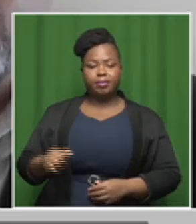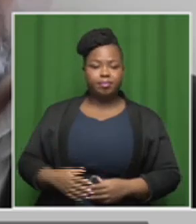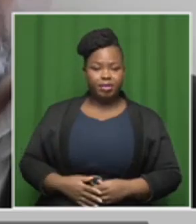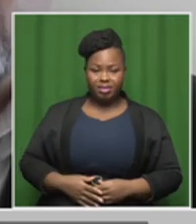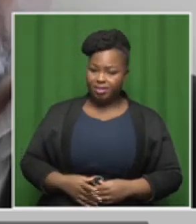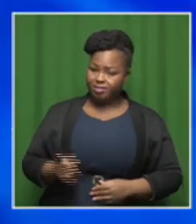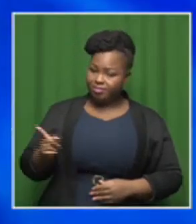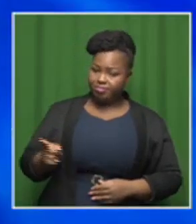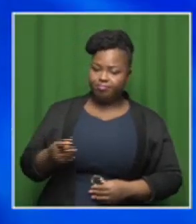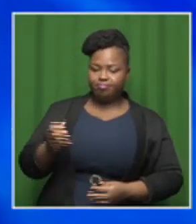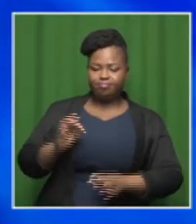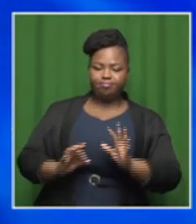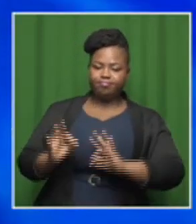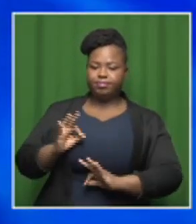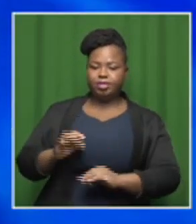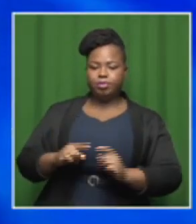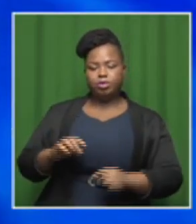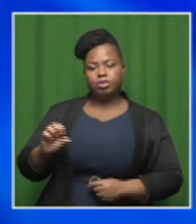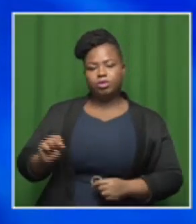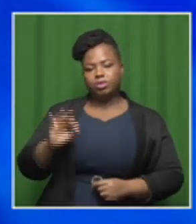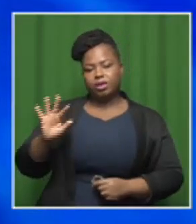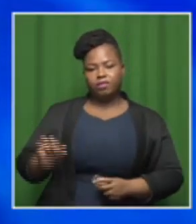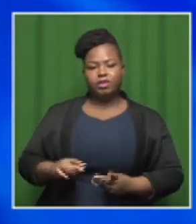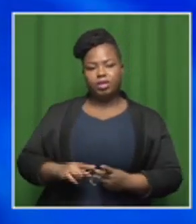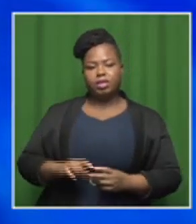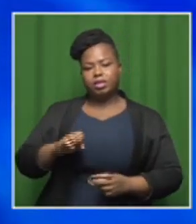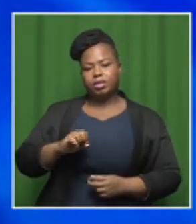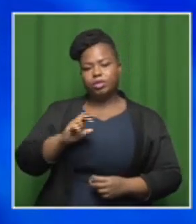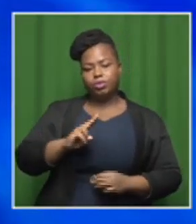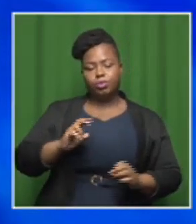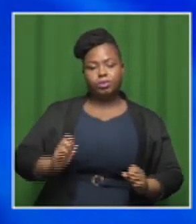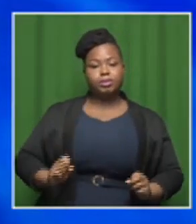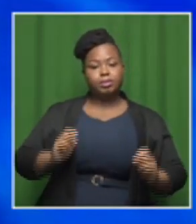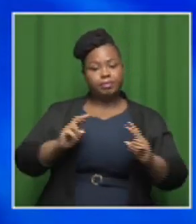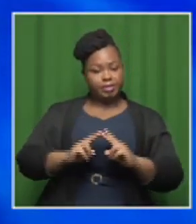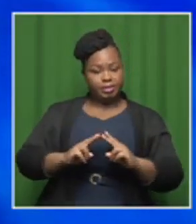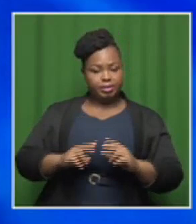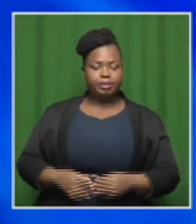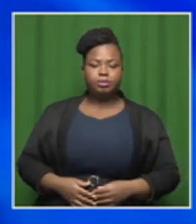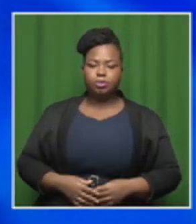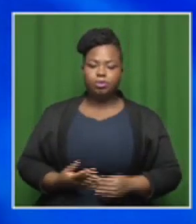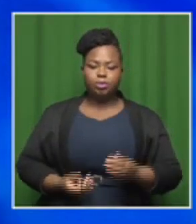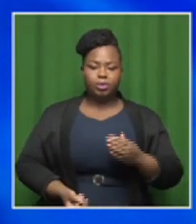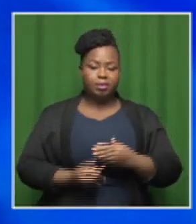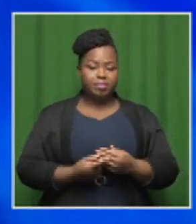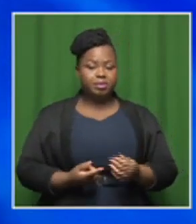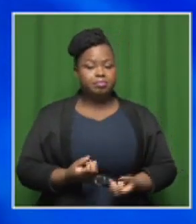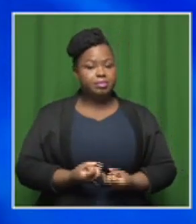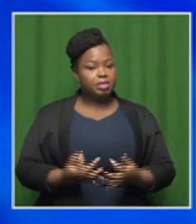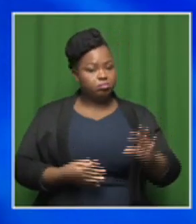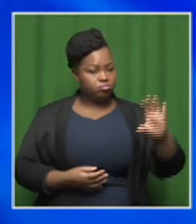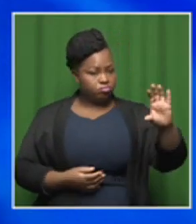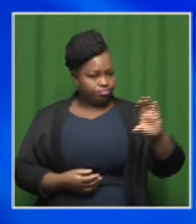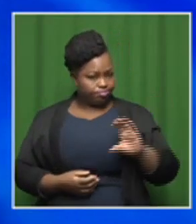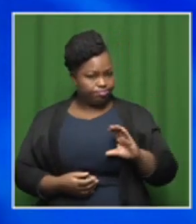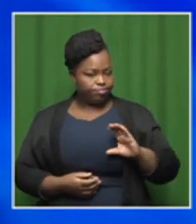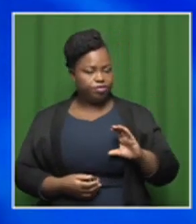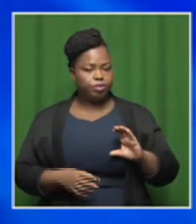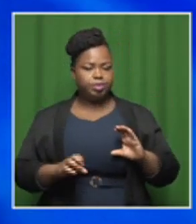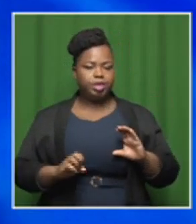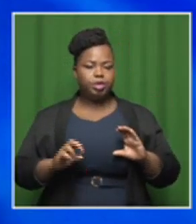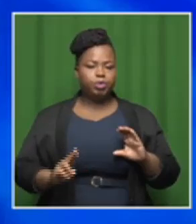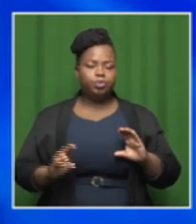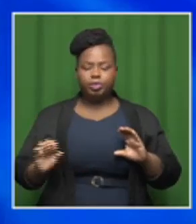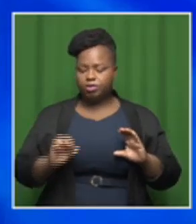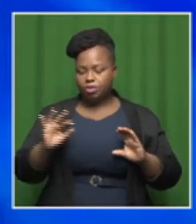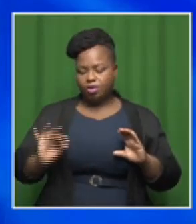speaking about the South Africa European Union Summit. This is where we saw a commitment of a lot of money from the EU to South Africa,